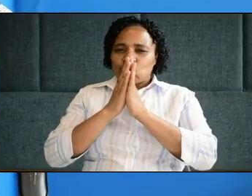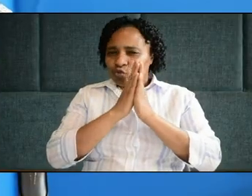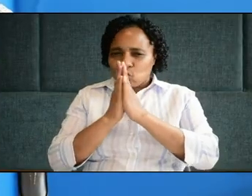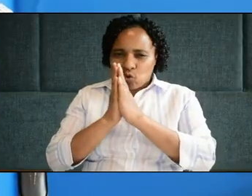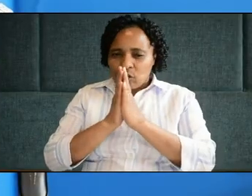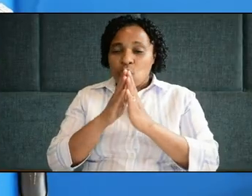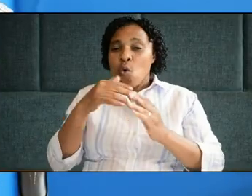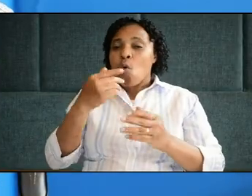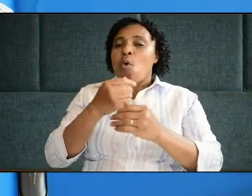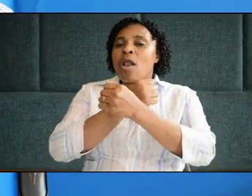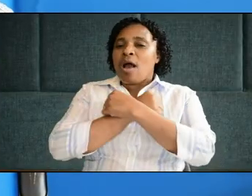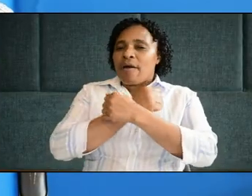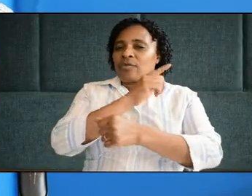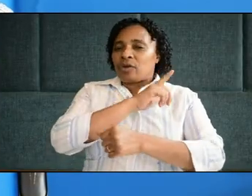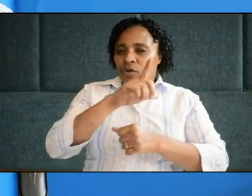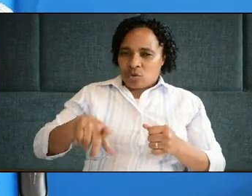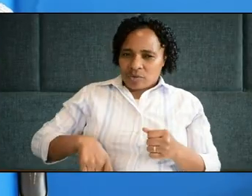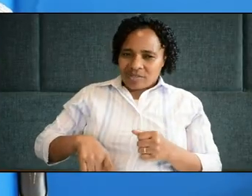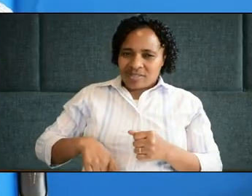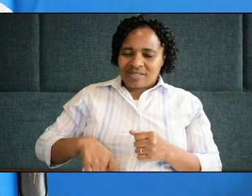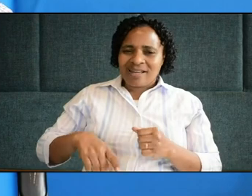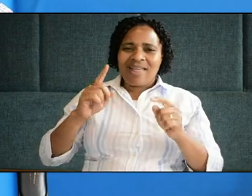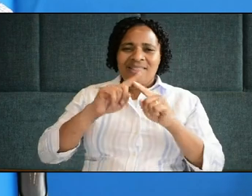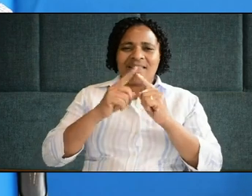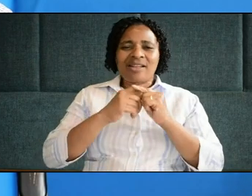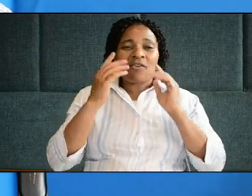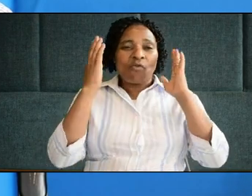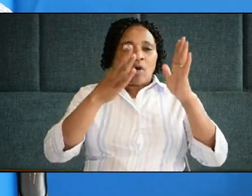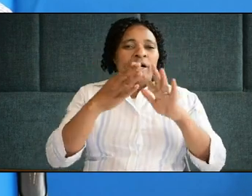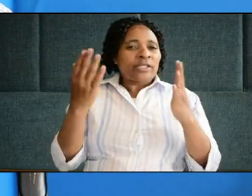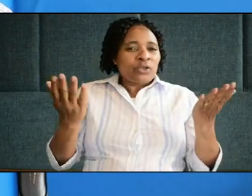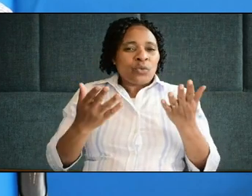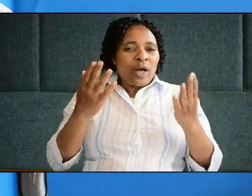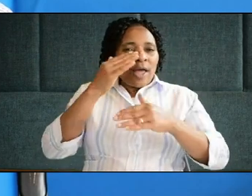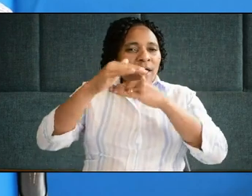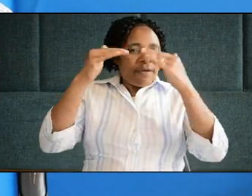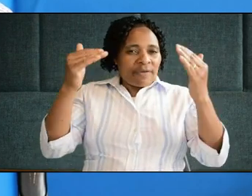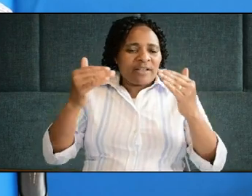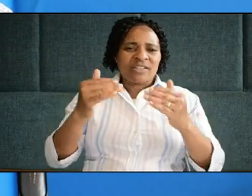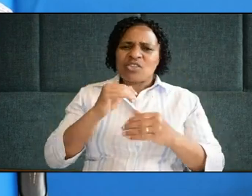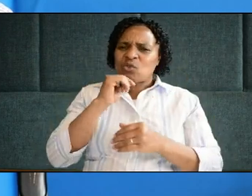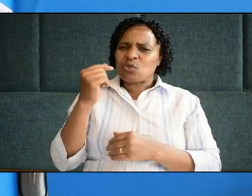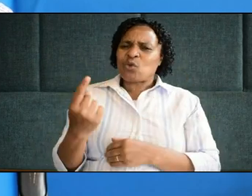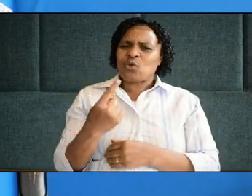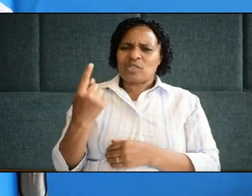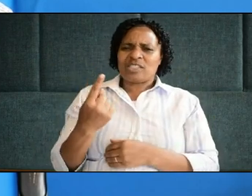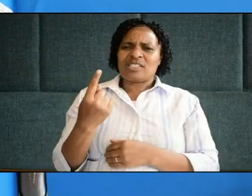love to God, mm-hmm. and the focus is heaven. Mm-hmm. We are just